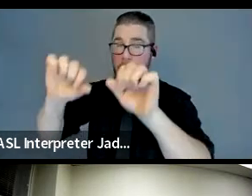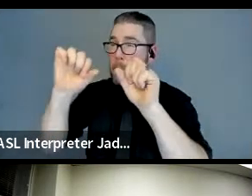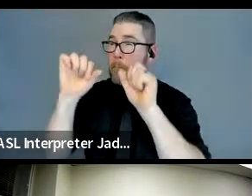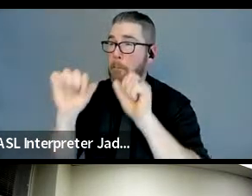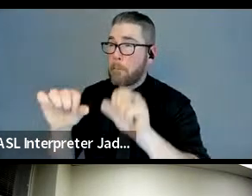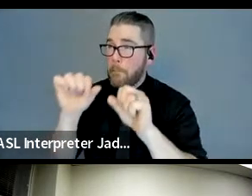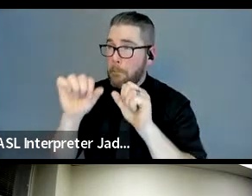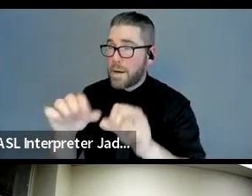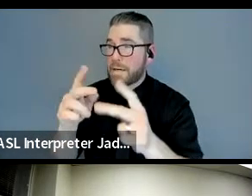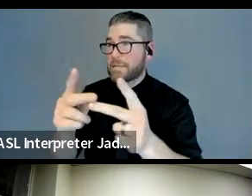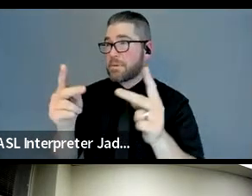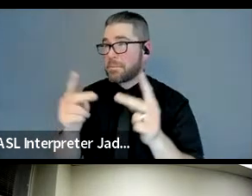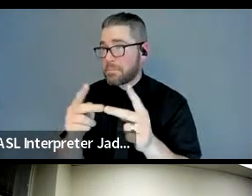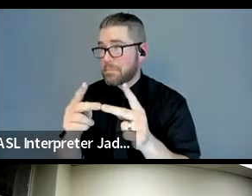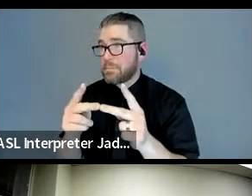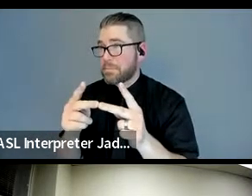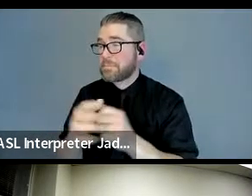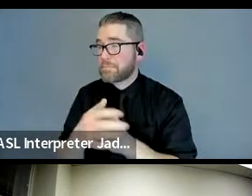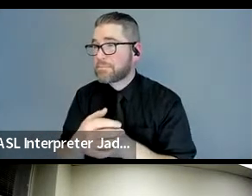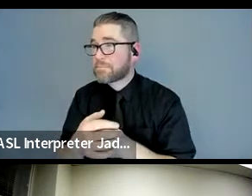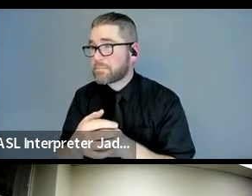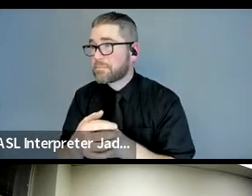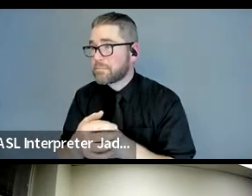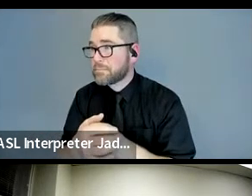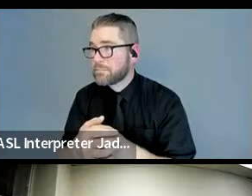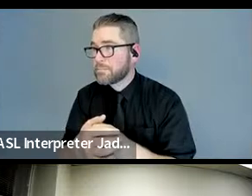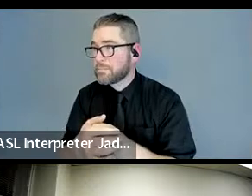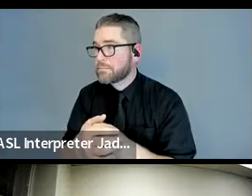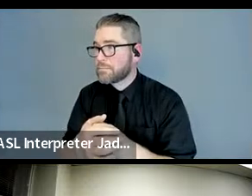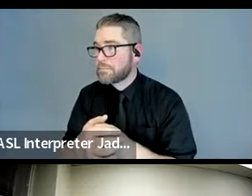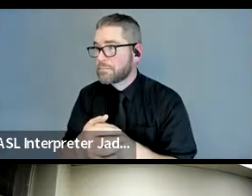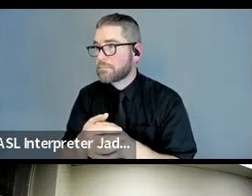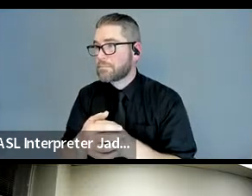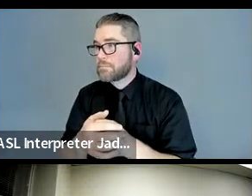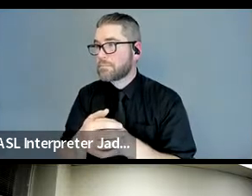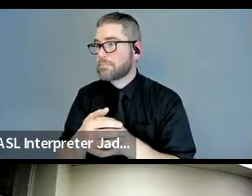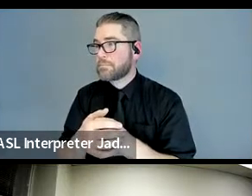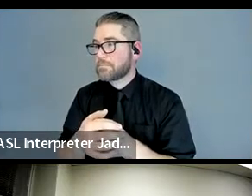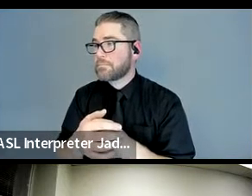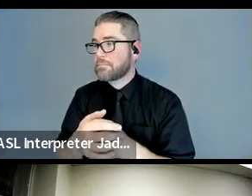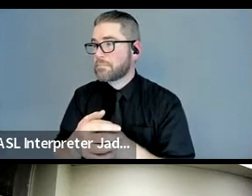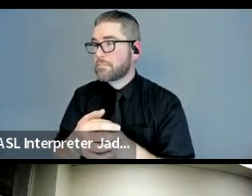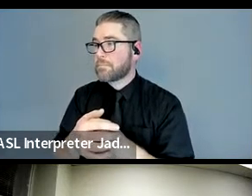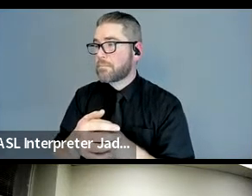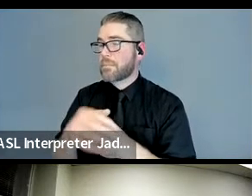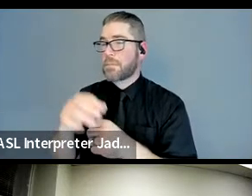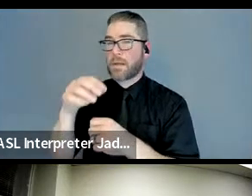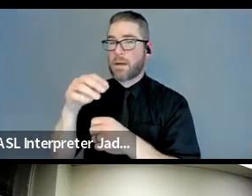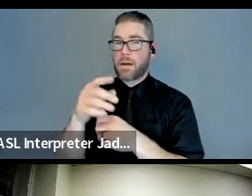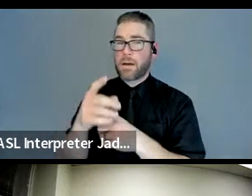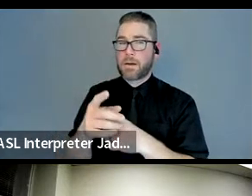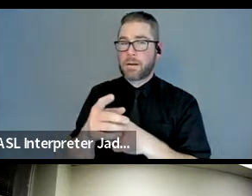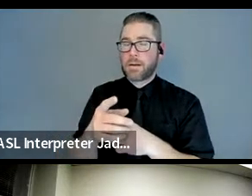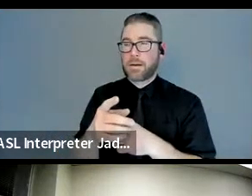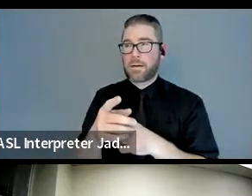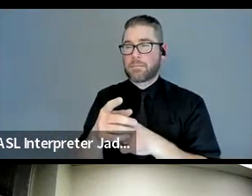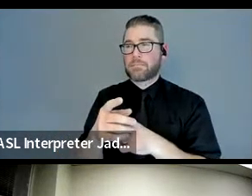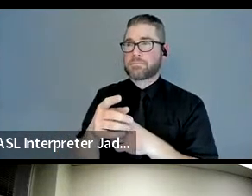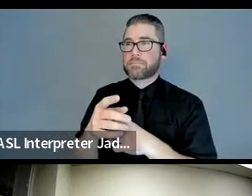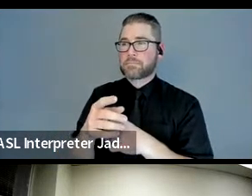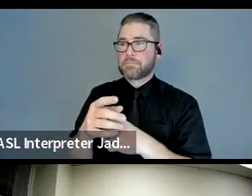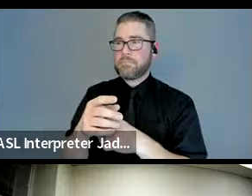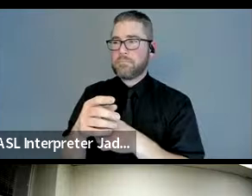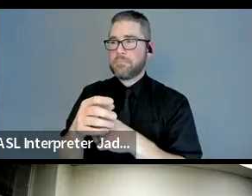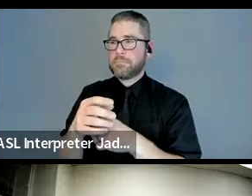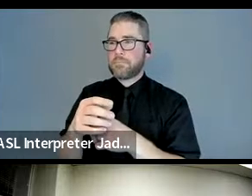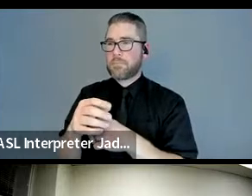Elementary, and that's a multi-agency or multi-entity vegetative buffer, which would have a vegetative